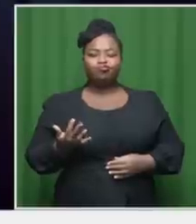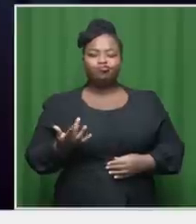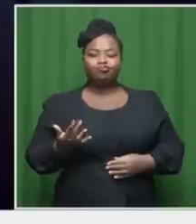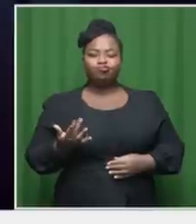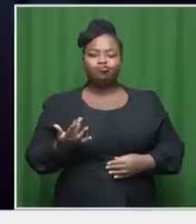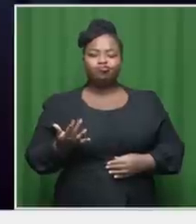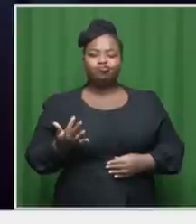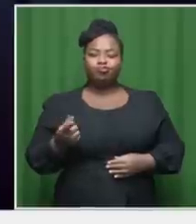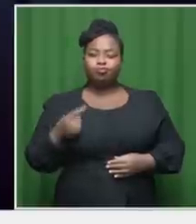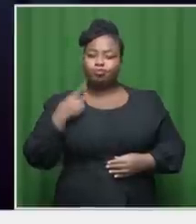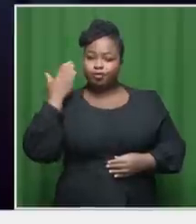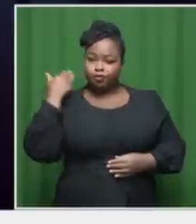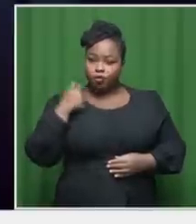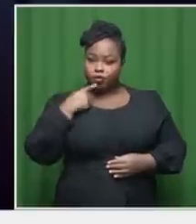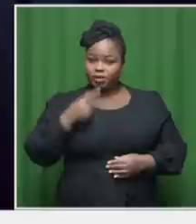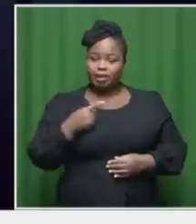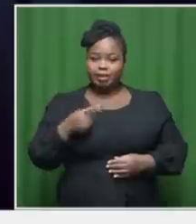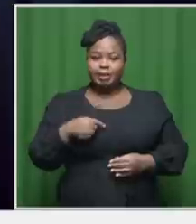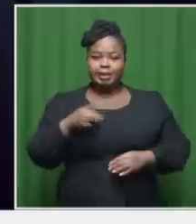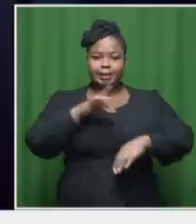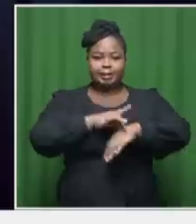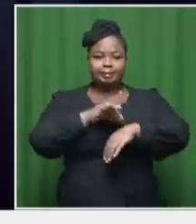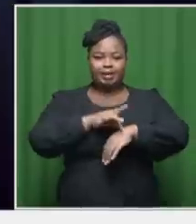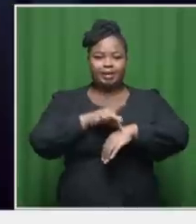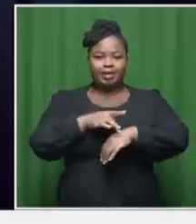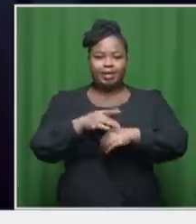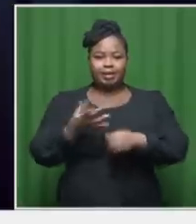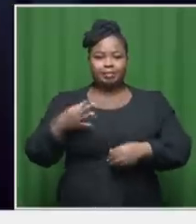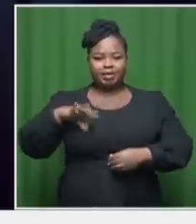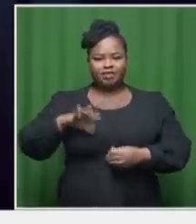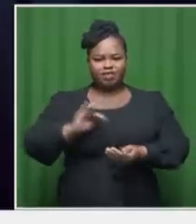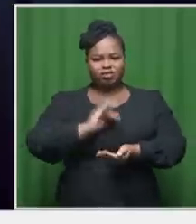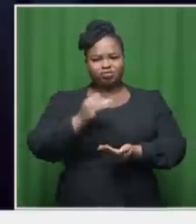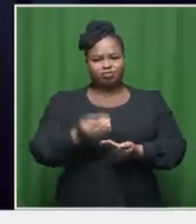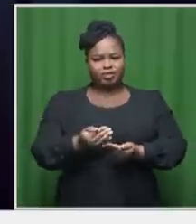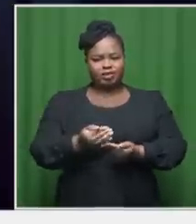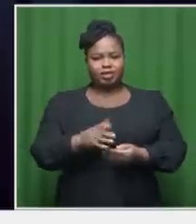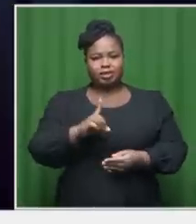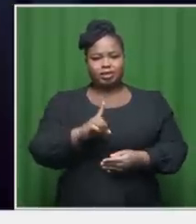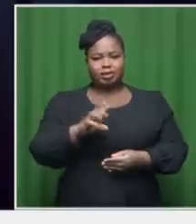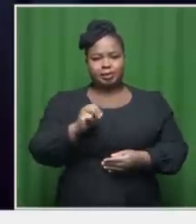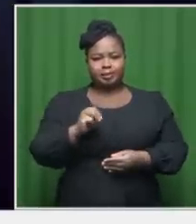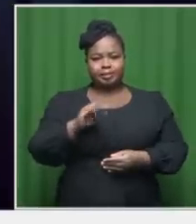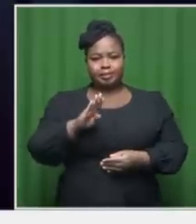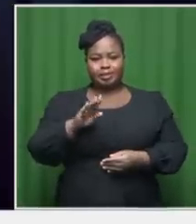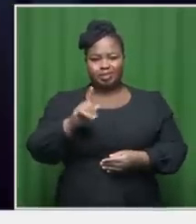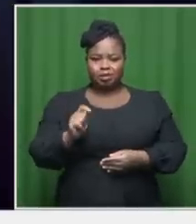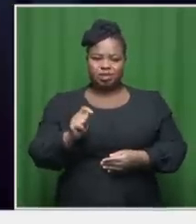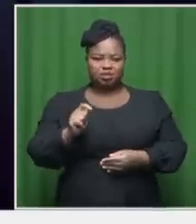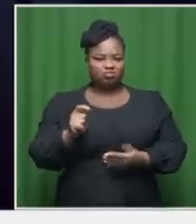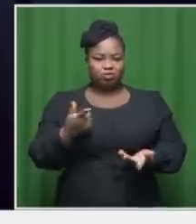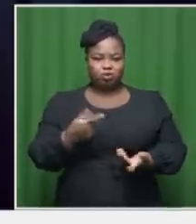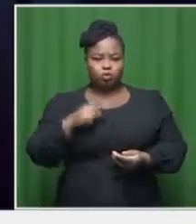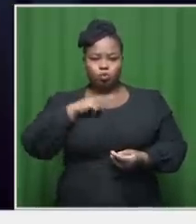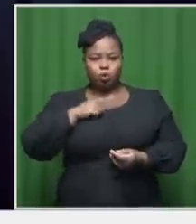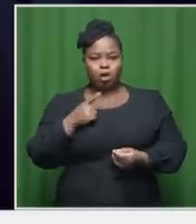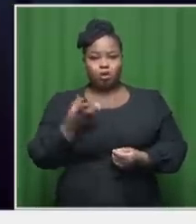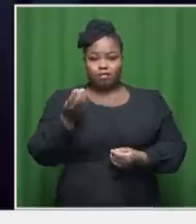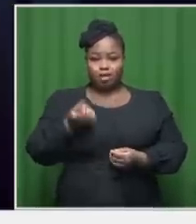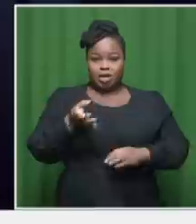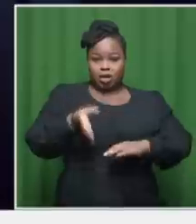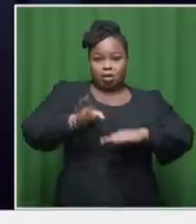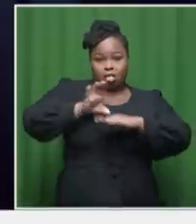you mentioned the Denel Medical Benefit Trust, which is what we refer to as the DMBT, where we had a surplus fund in